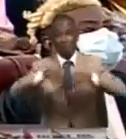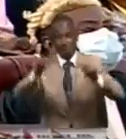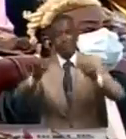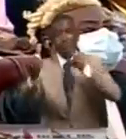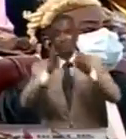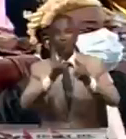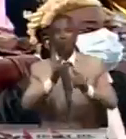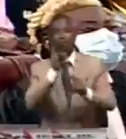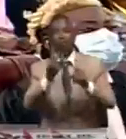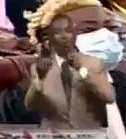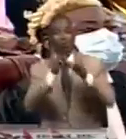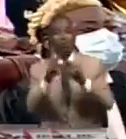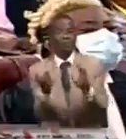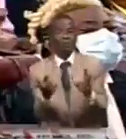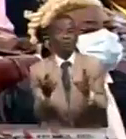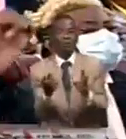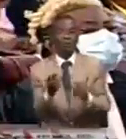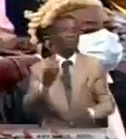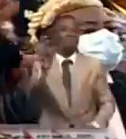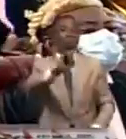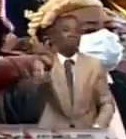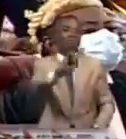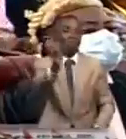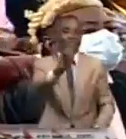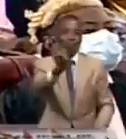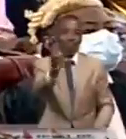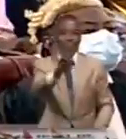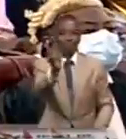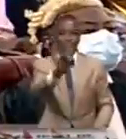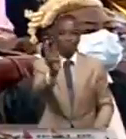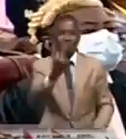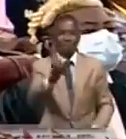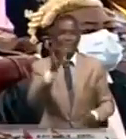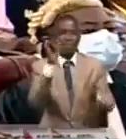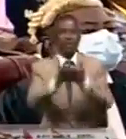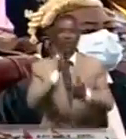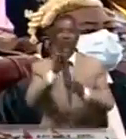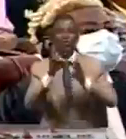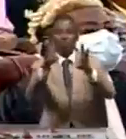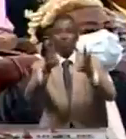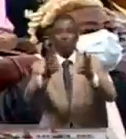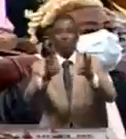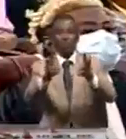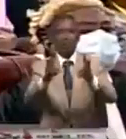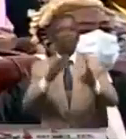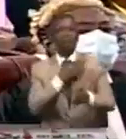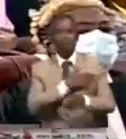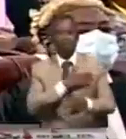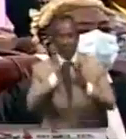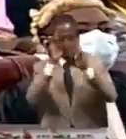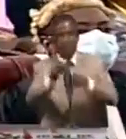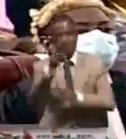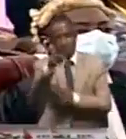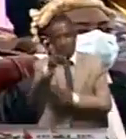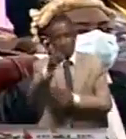lord, that is the procedure. My lord, with the greatest respect, that is not the procedure under our rules. With the greatest respect, that procedure